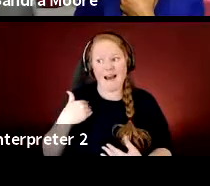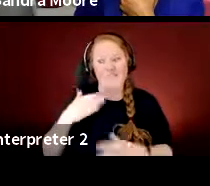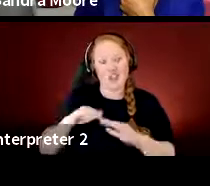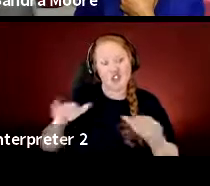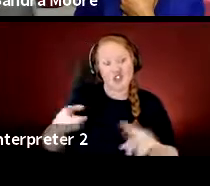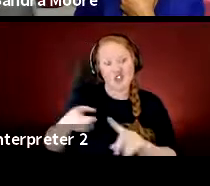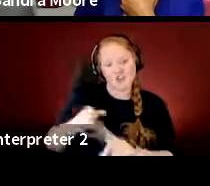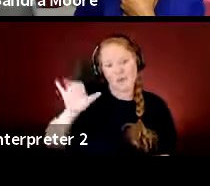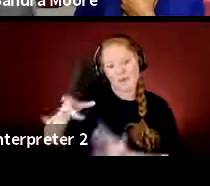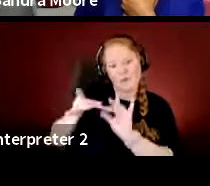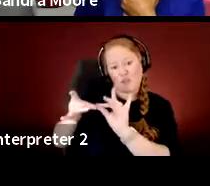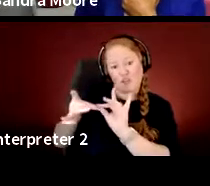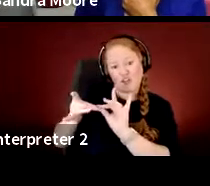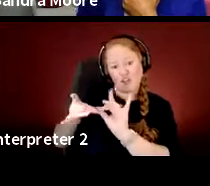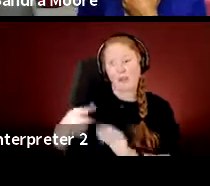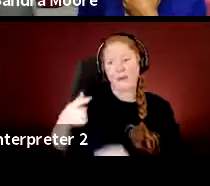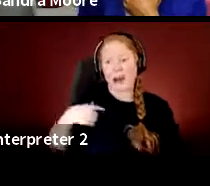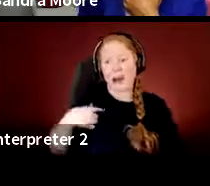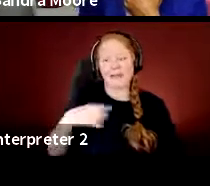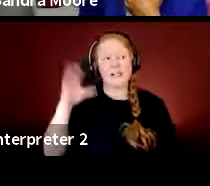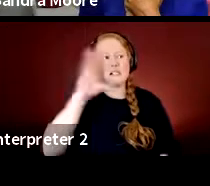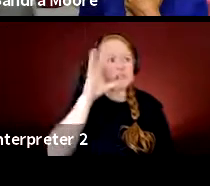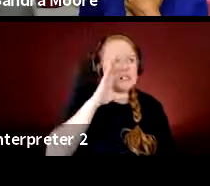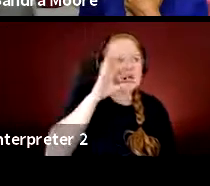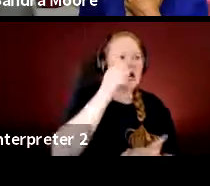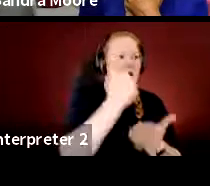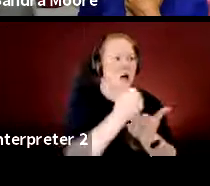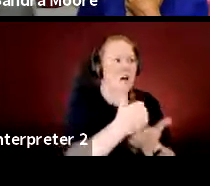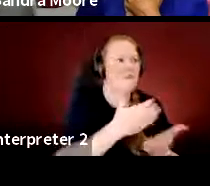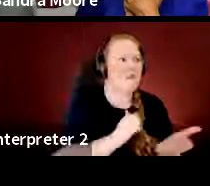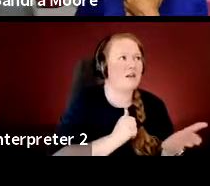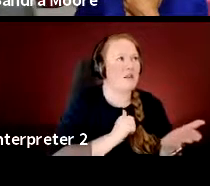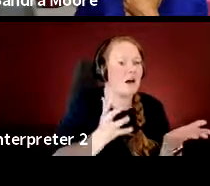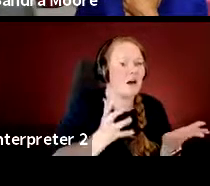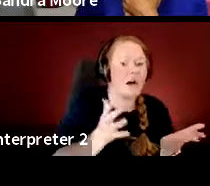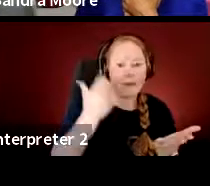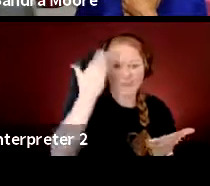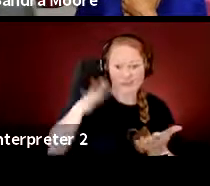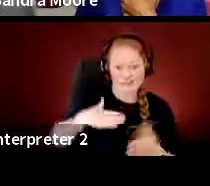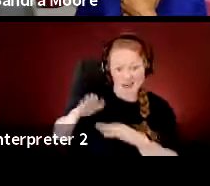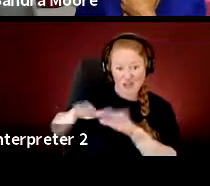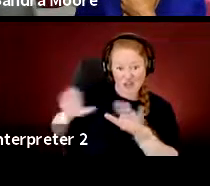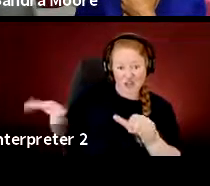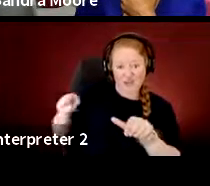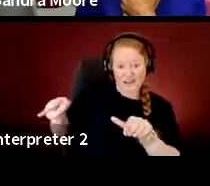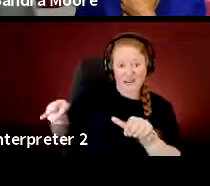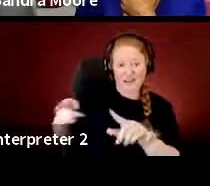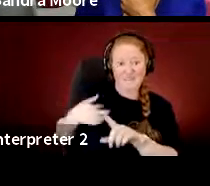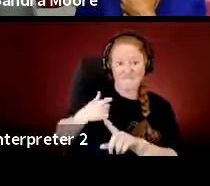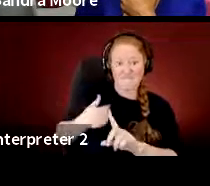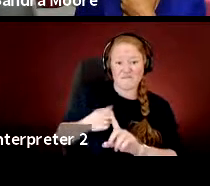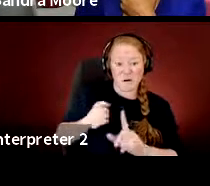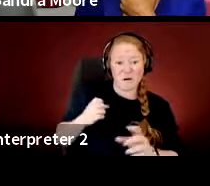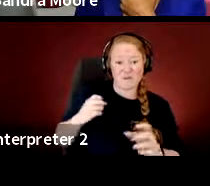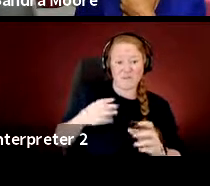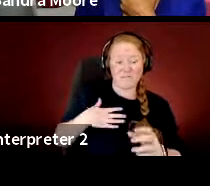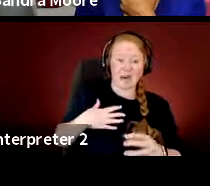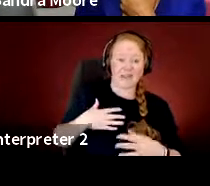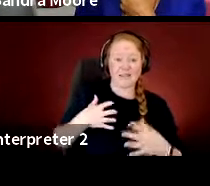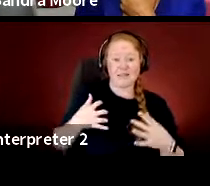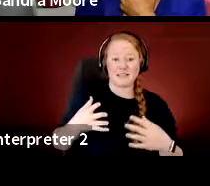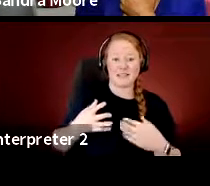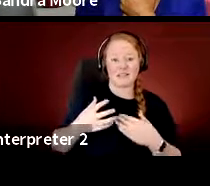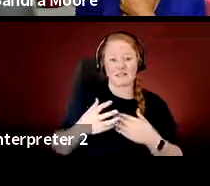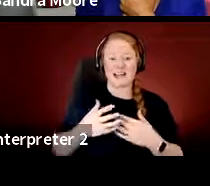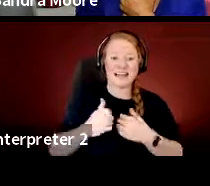when I sought out help for myself, because those children that I had out of those relationships became violent,